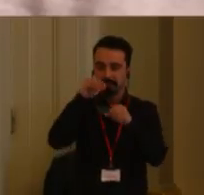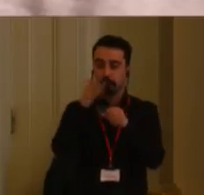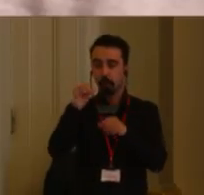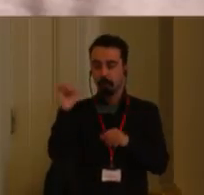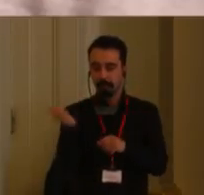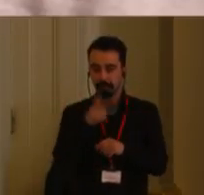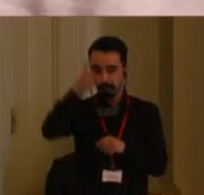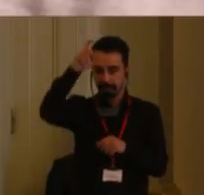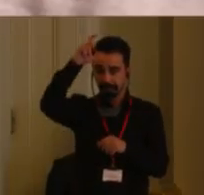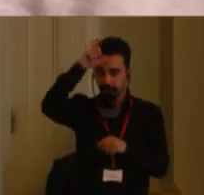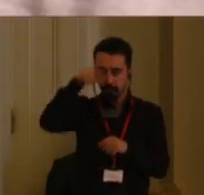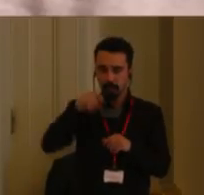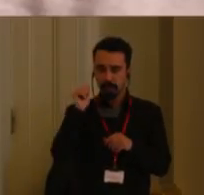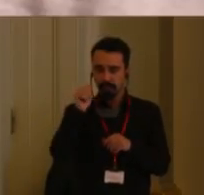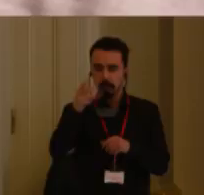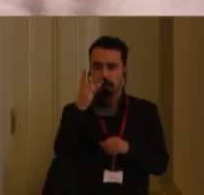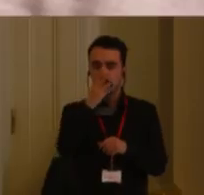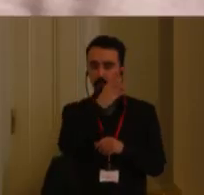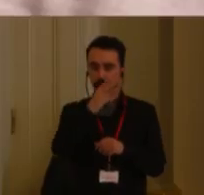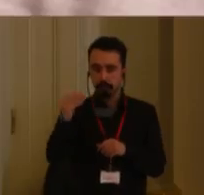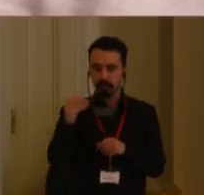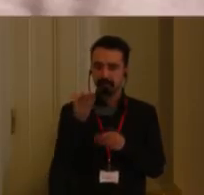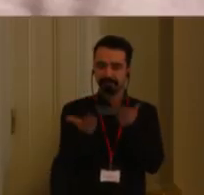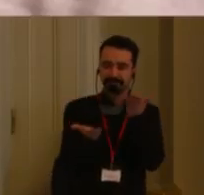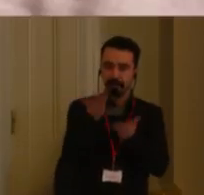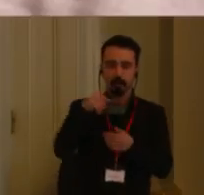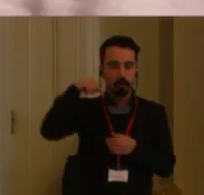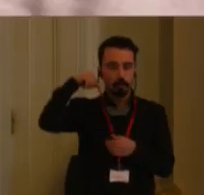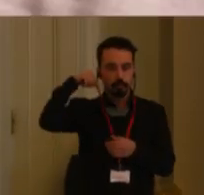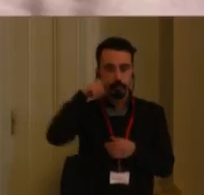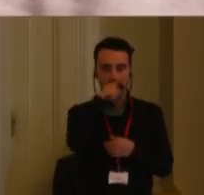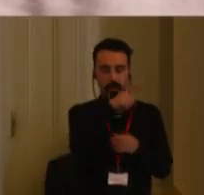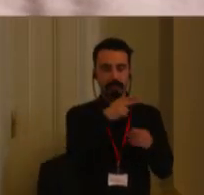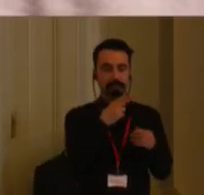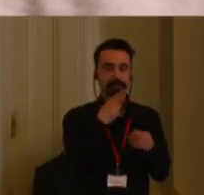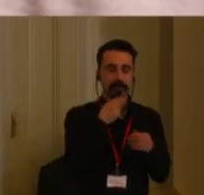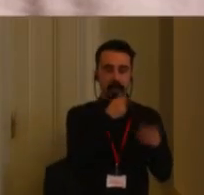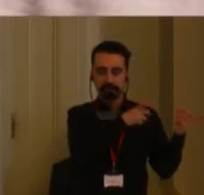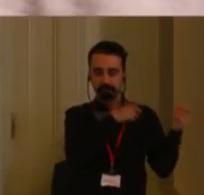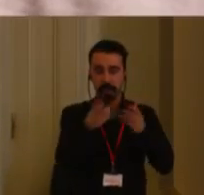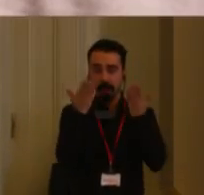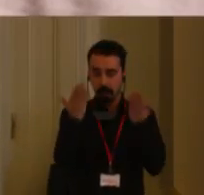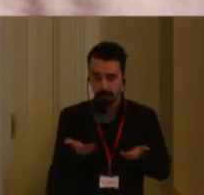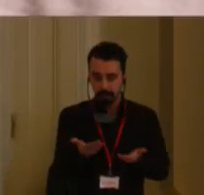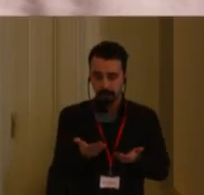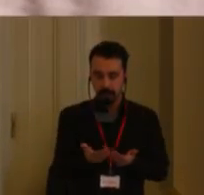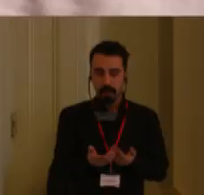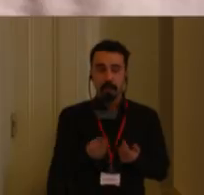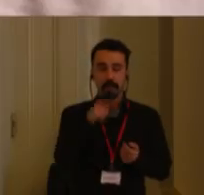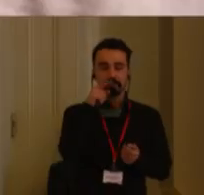close to 3 million Syrian refugees, for example, with very little visible unrest and a huge amount